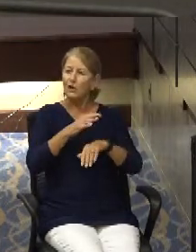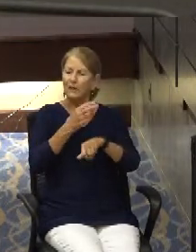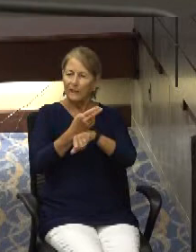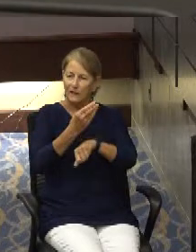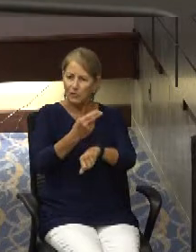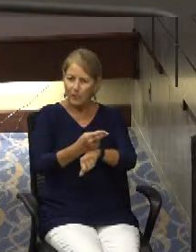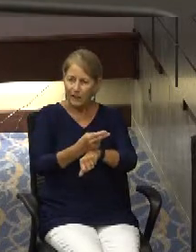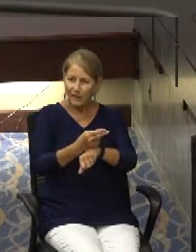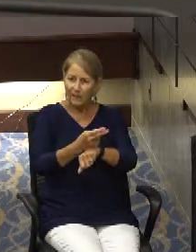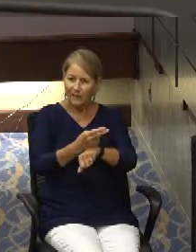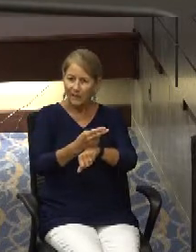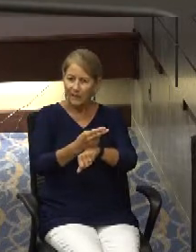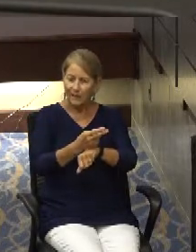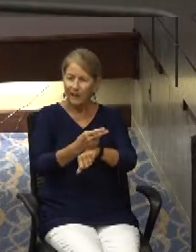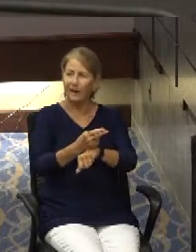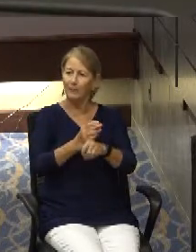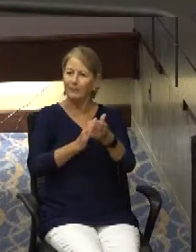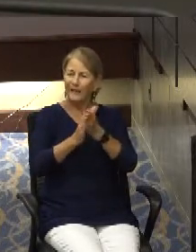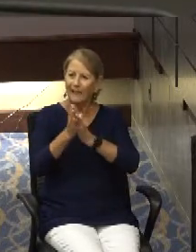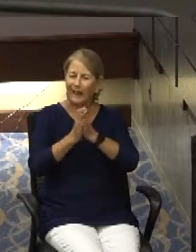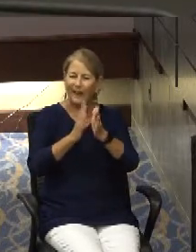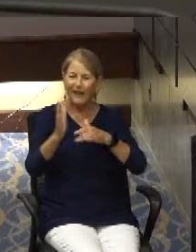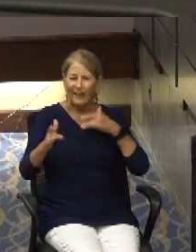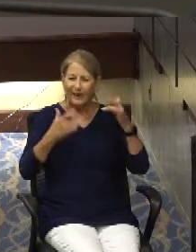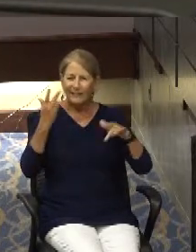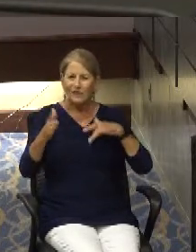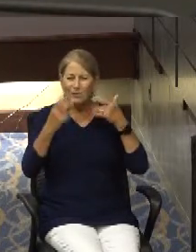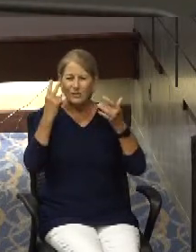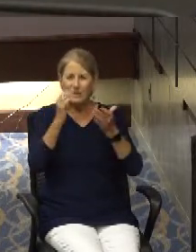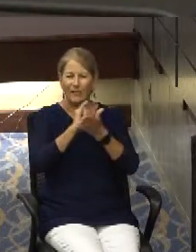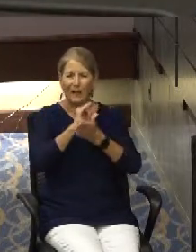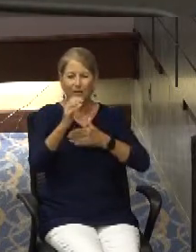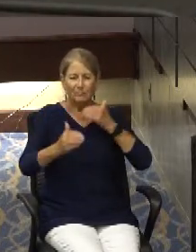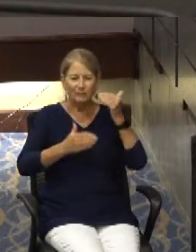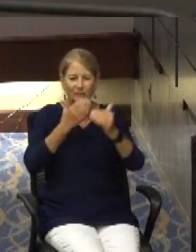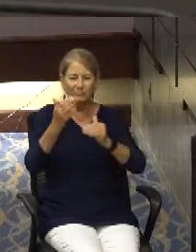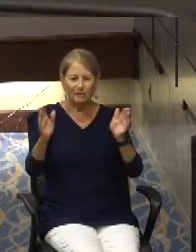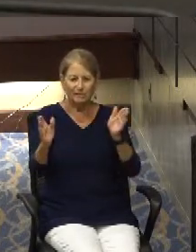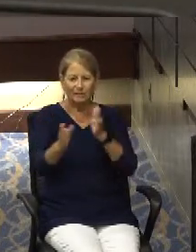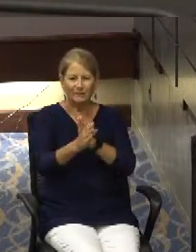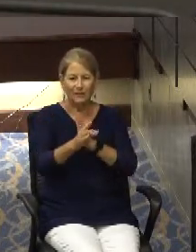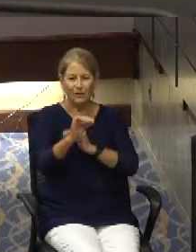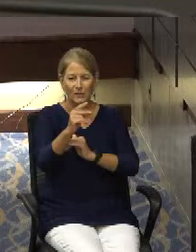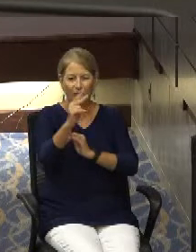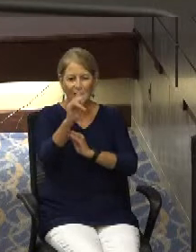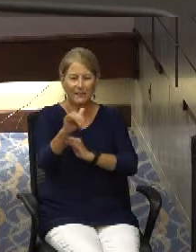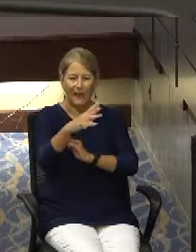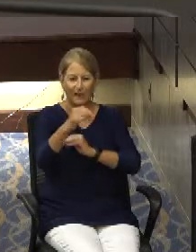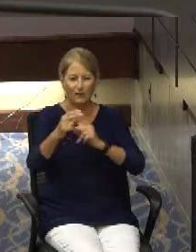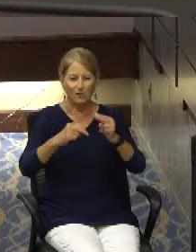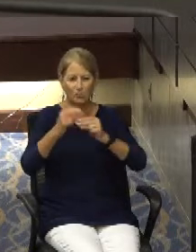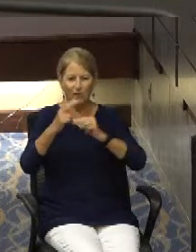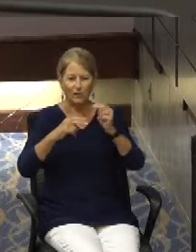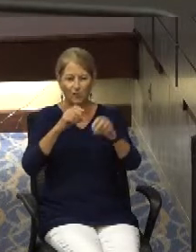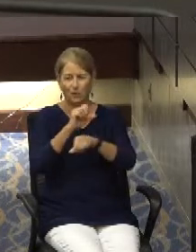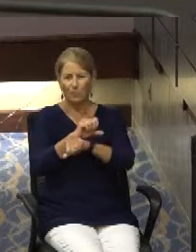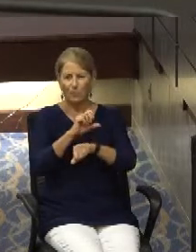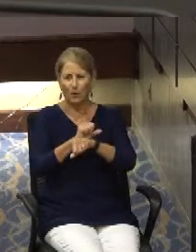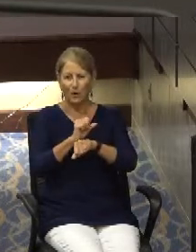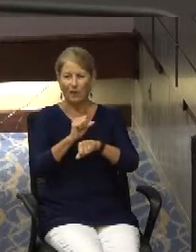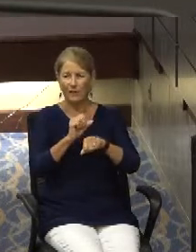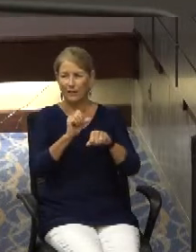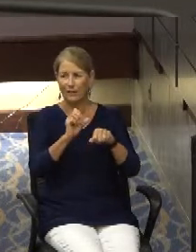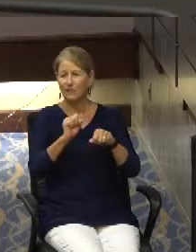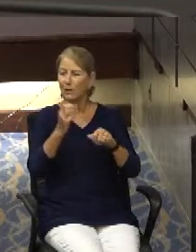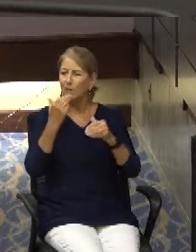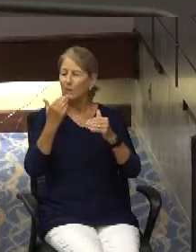momentum here and eager to see these processes come in alignment as we do the utility and infrastructure work and the build out of this development. So thanks for the